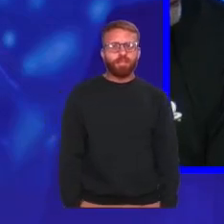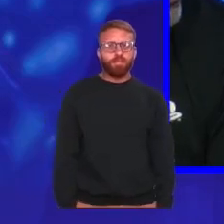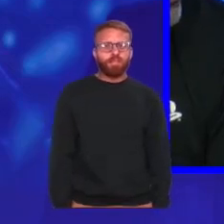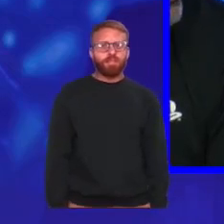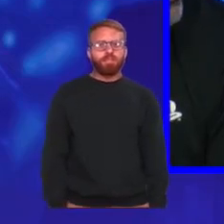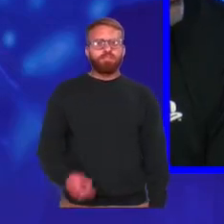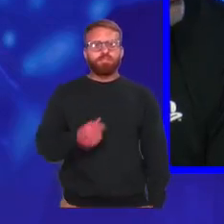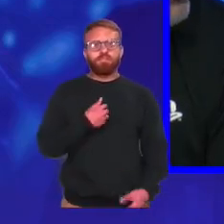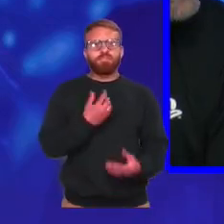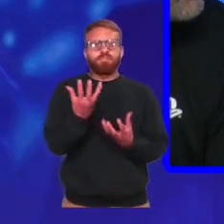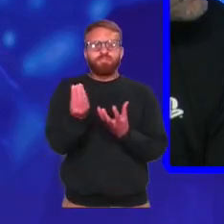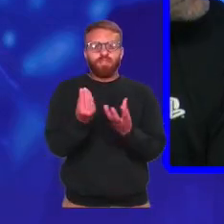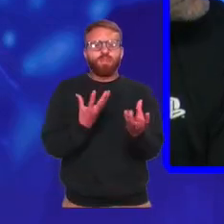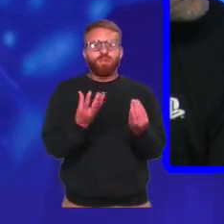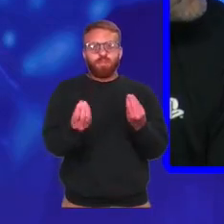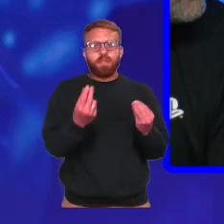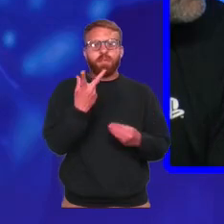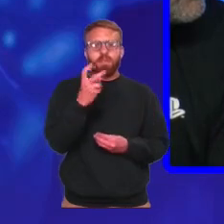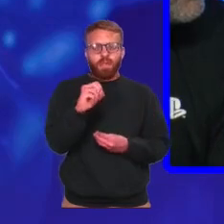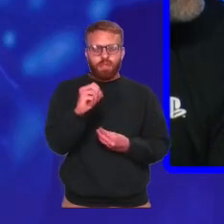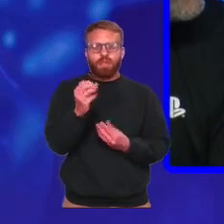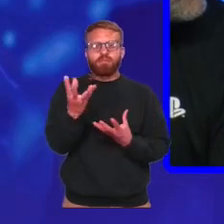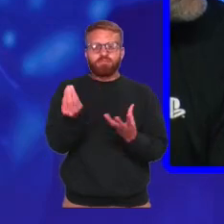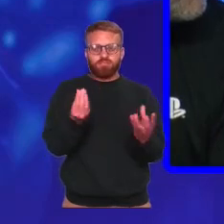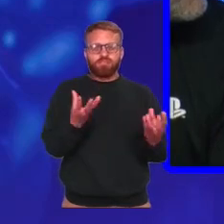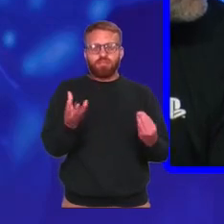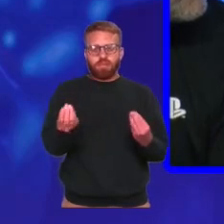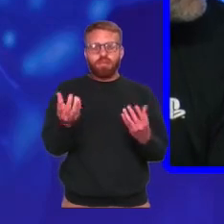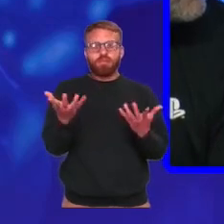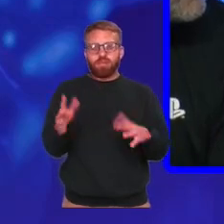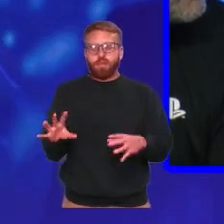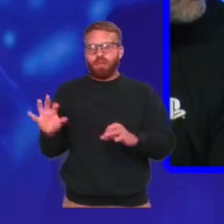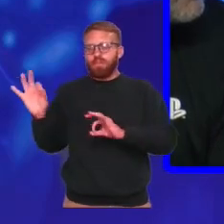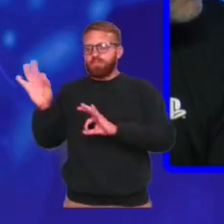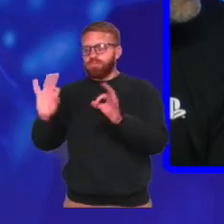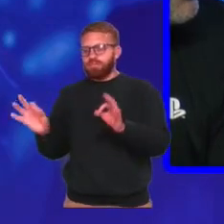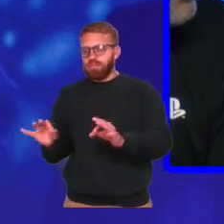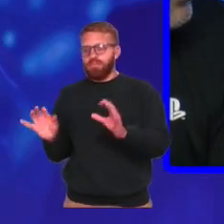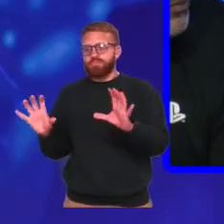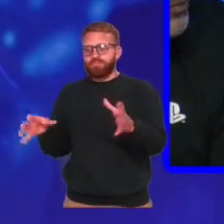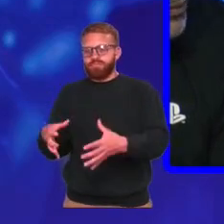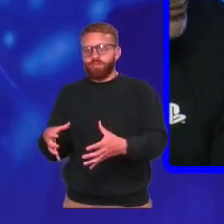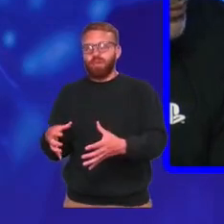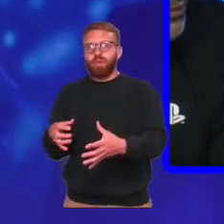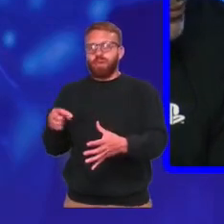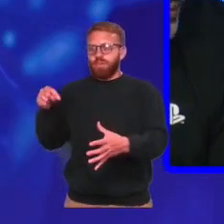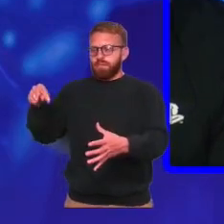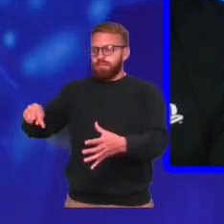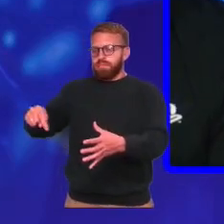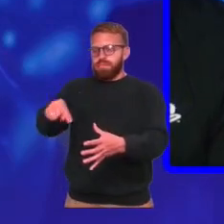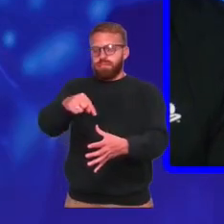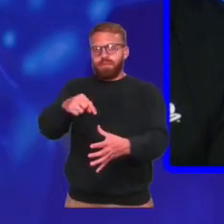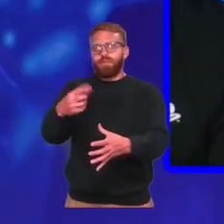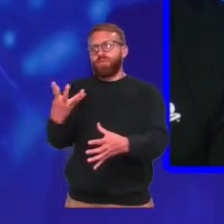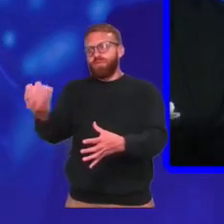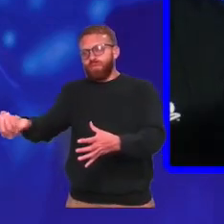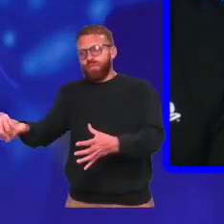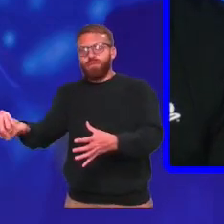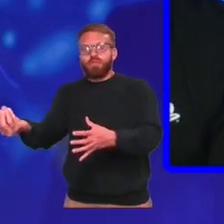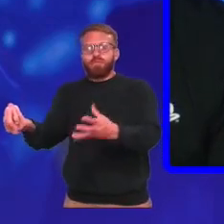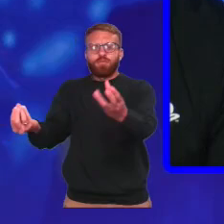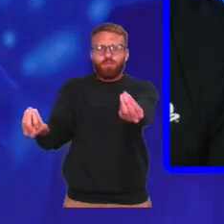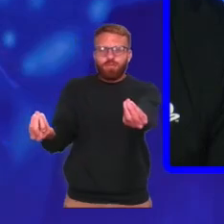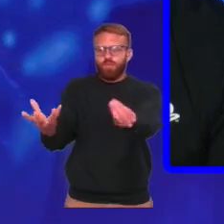And even though we're quite a large organization internally, we outsource a lot to many different teams. So we work on